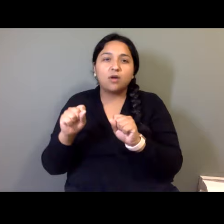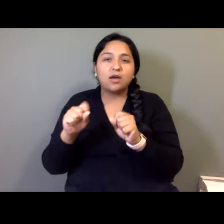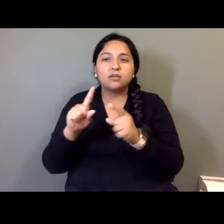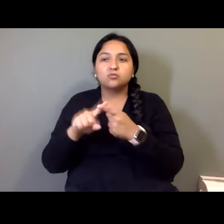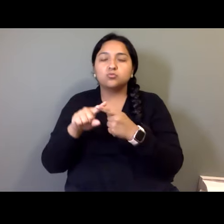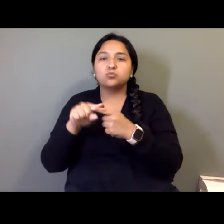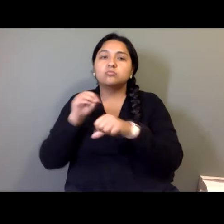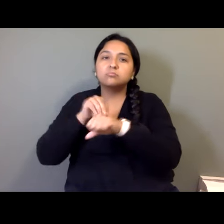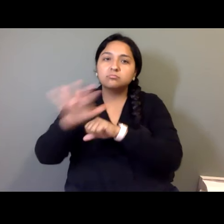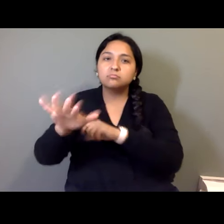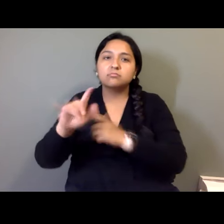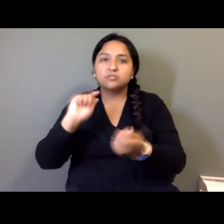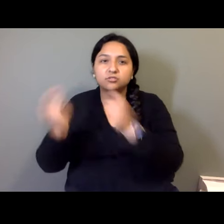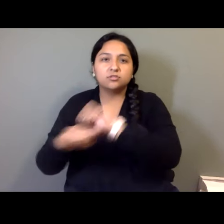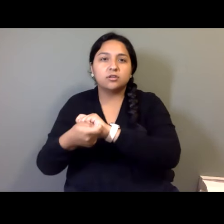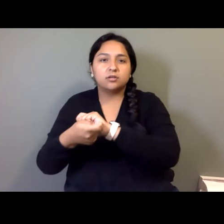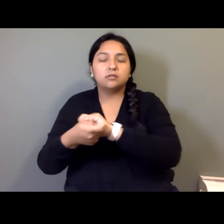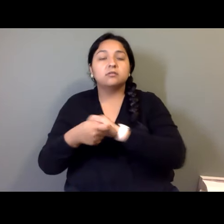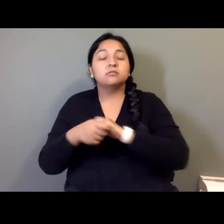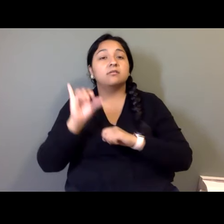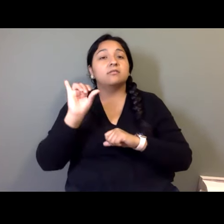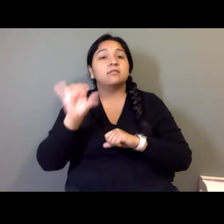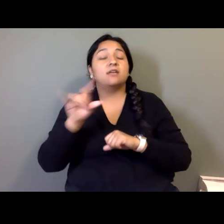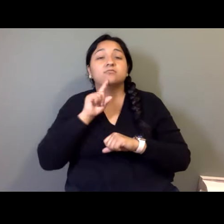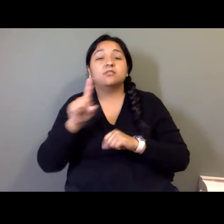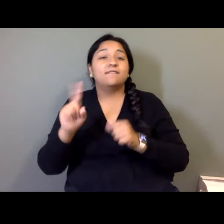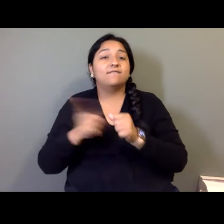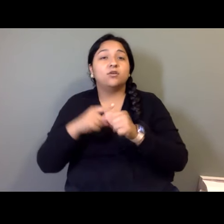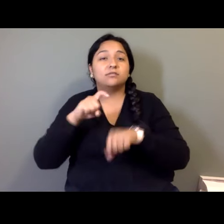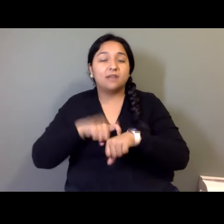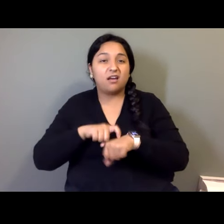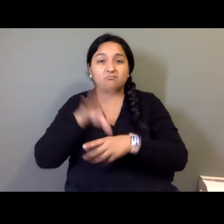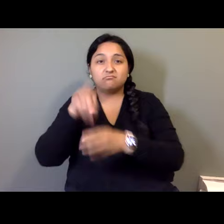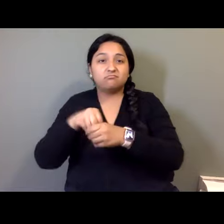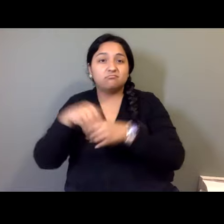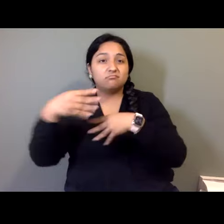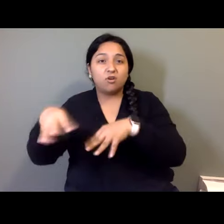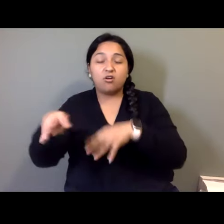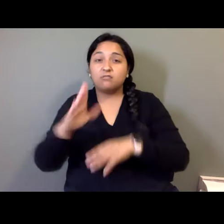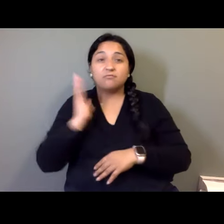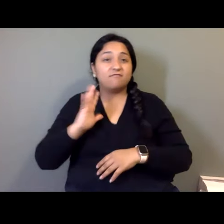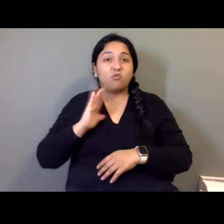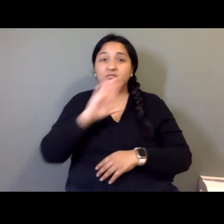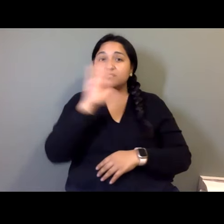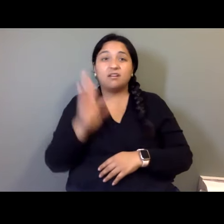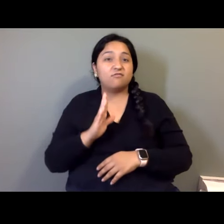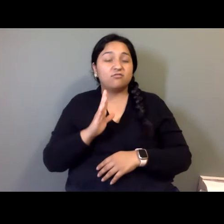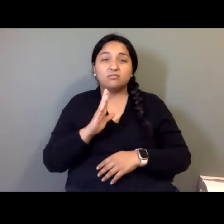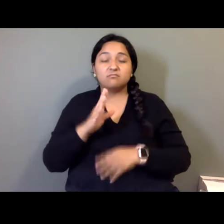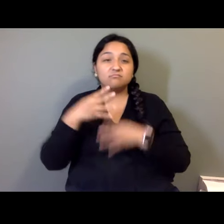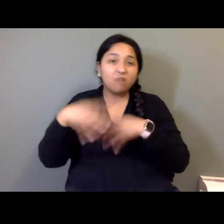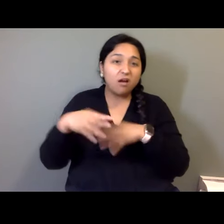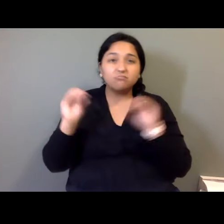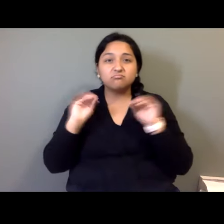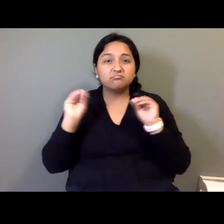change. And it was the first time that I was ever a part of a march. I had never been a part of something like that. So to go to a